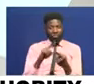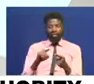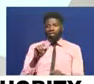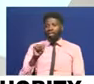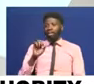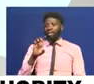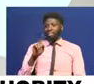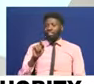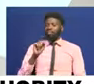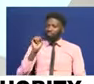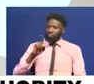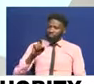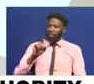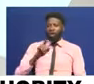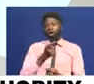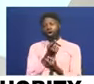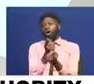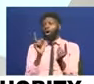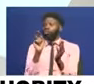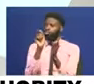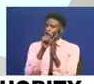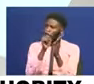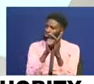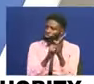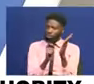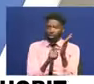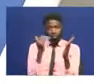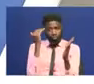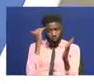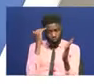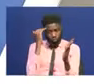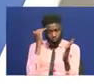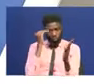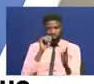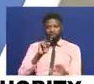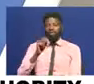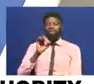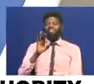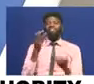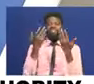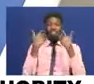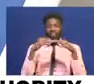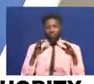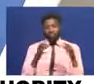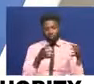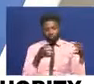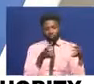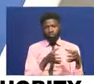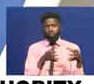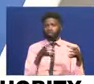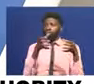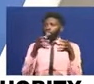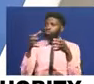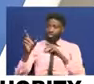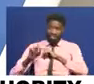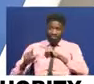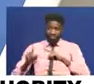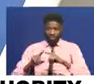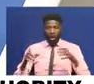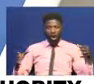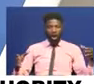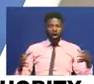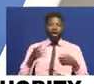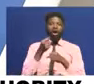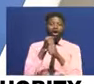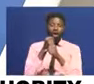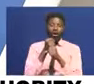done countrywide for the entire National Health Insurance Fund. This was done in conjunction with a multidisciplinary team from different arms of government, including the